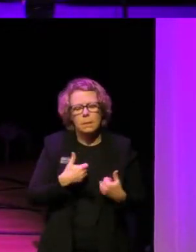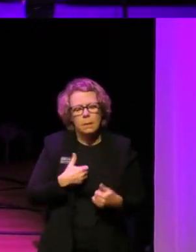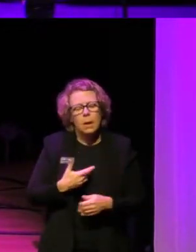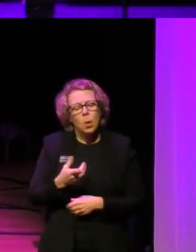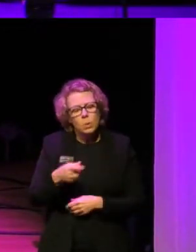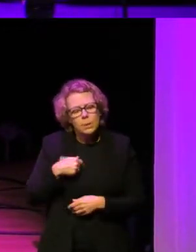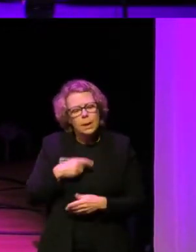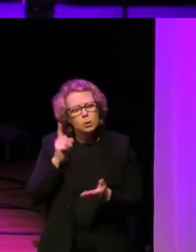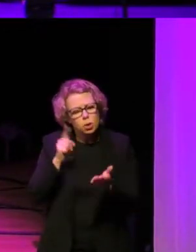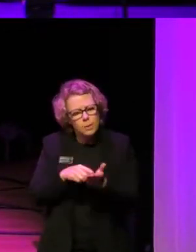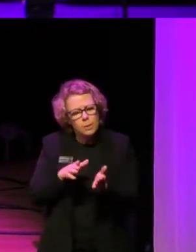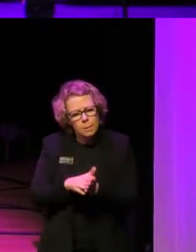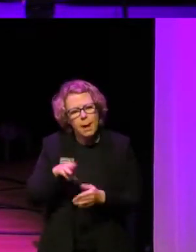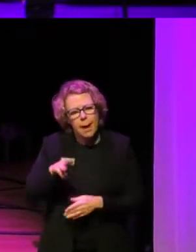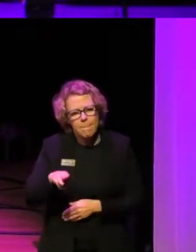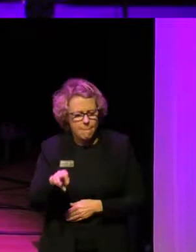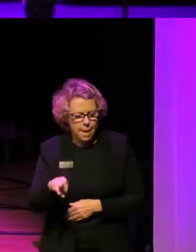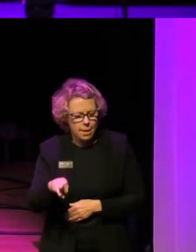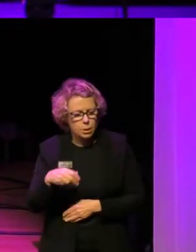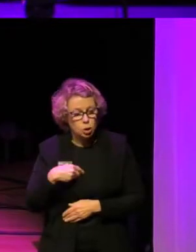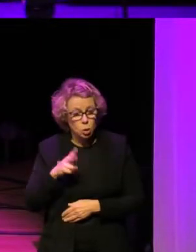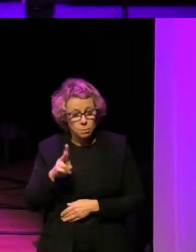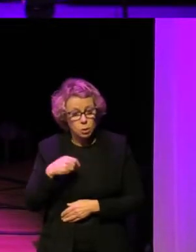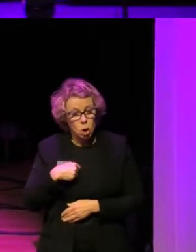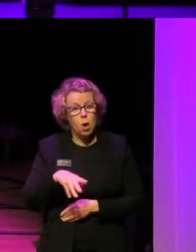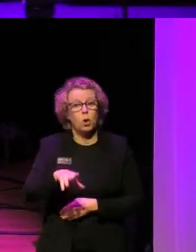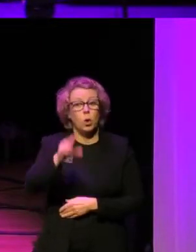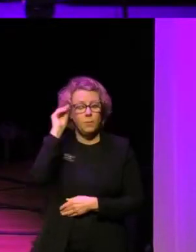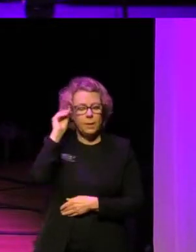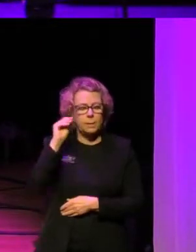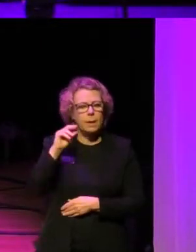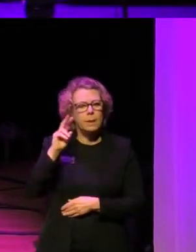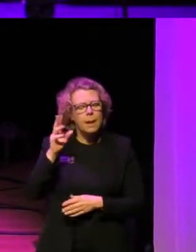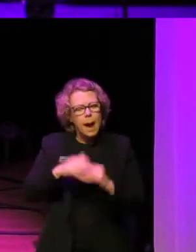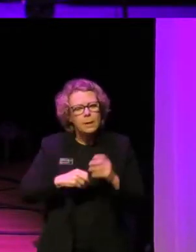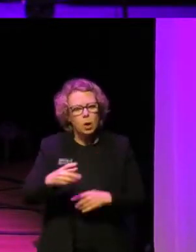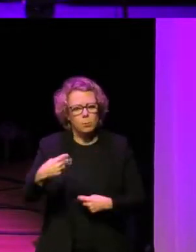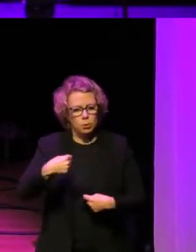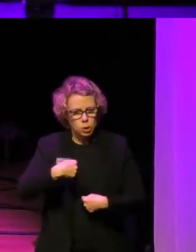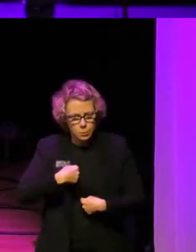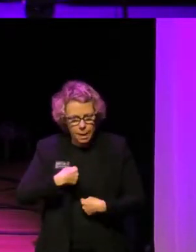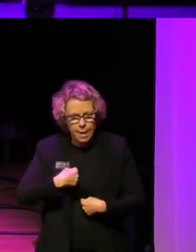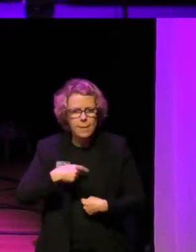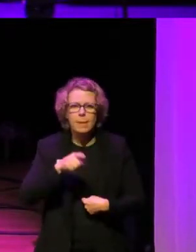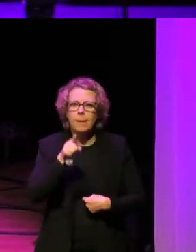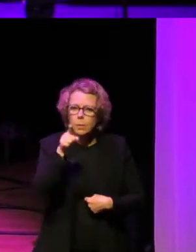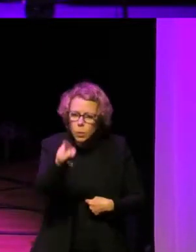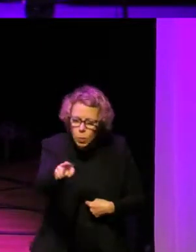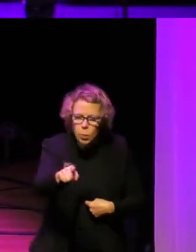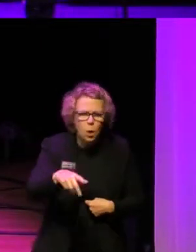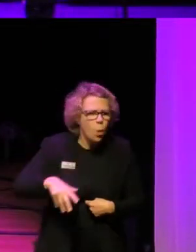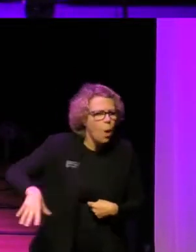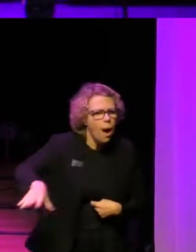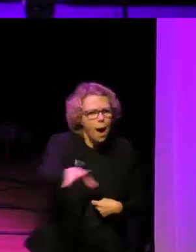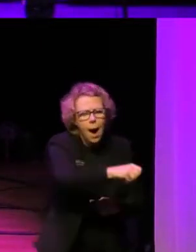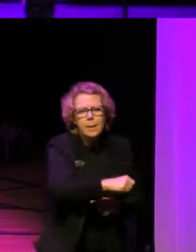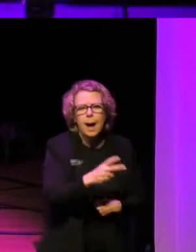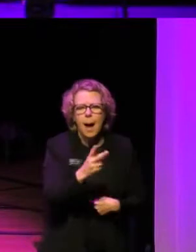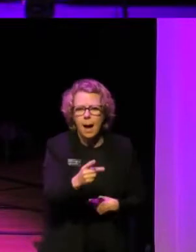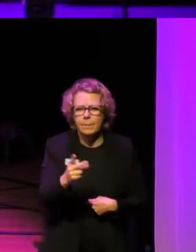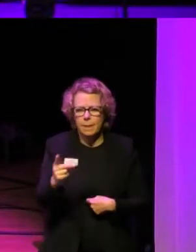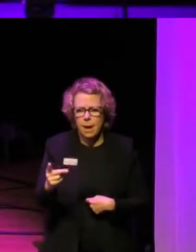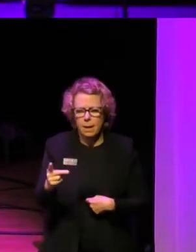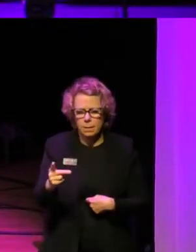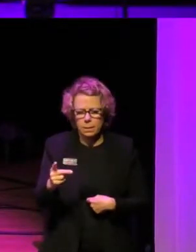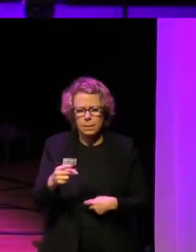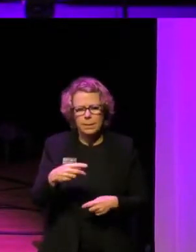rights, as I see it, is about me, you, and everyone else leading